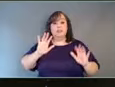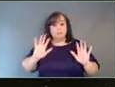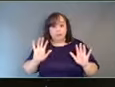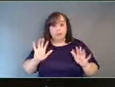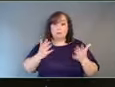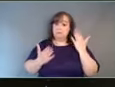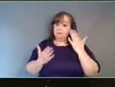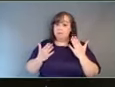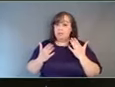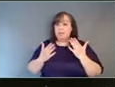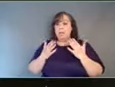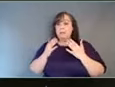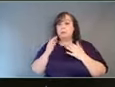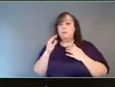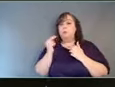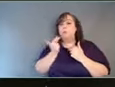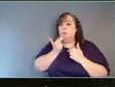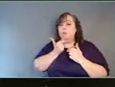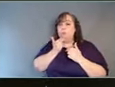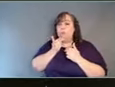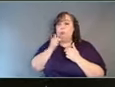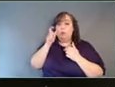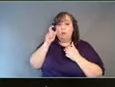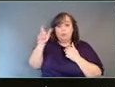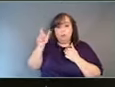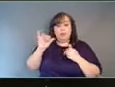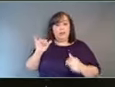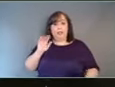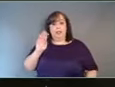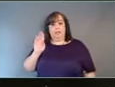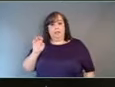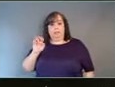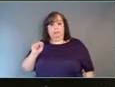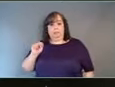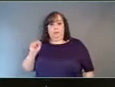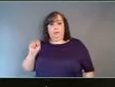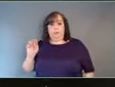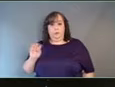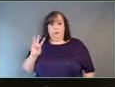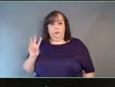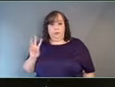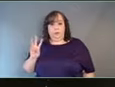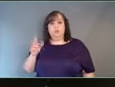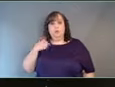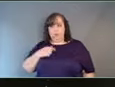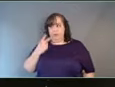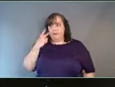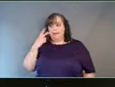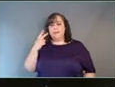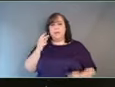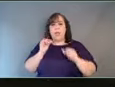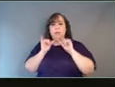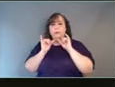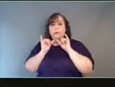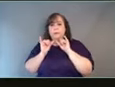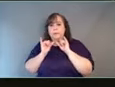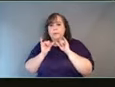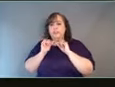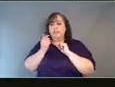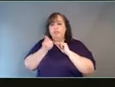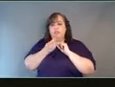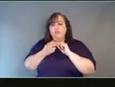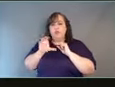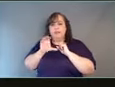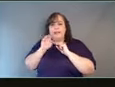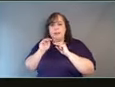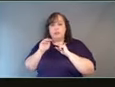small moons. In the case of Bennu, we saw many particles just a couple centimeters across orbiting around it in its